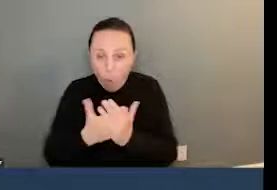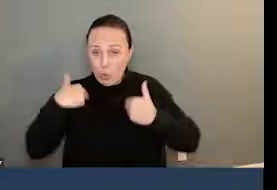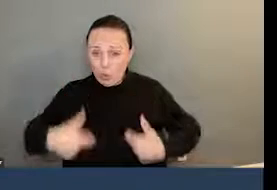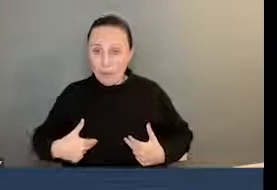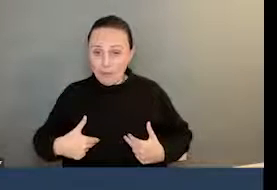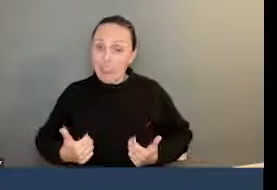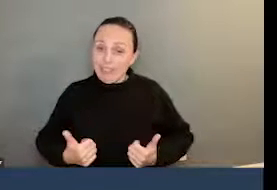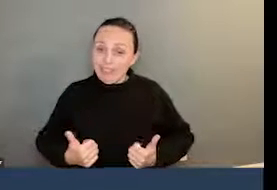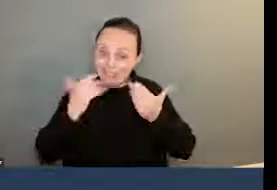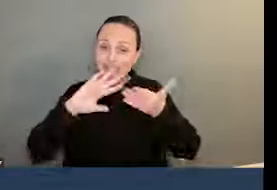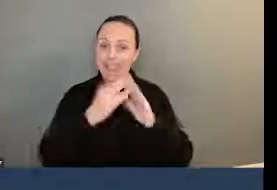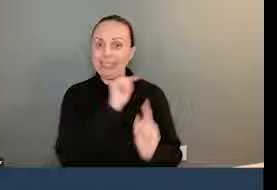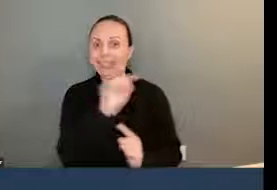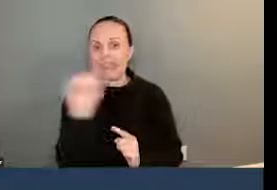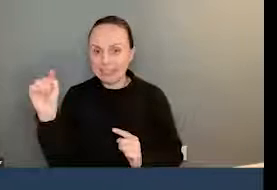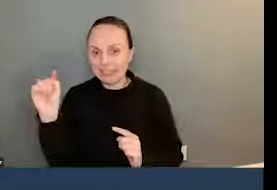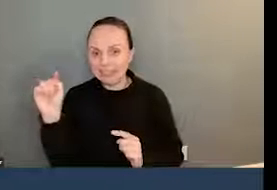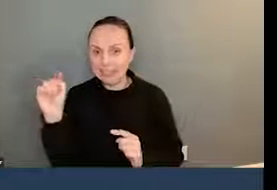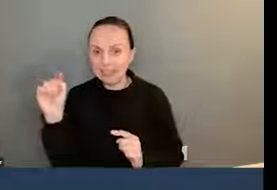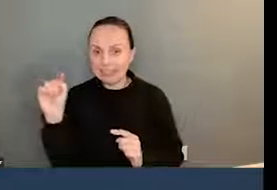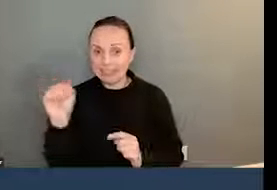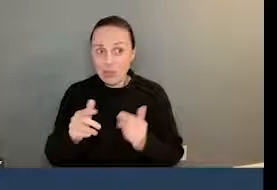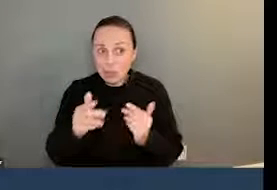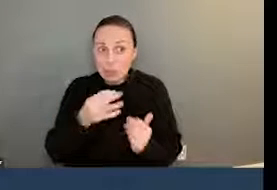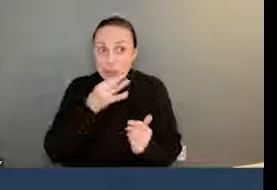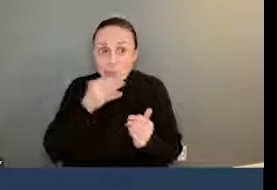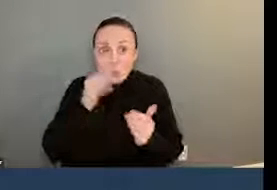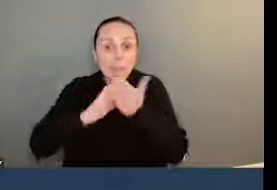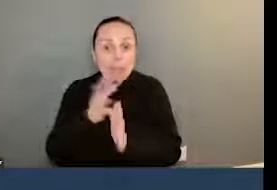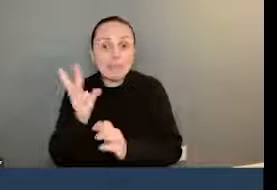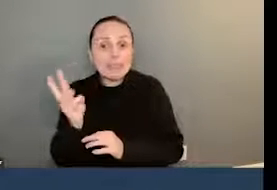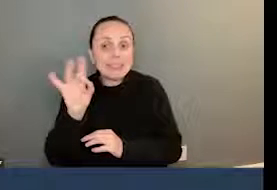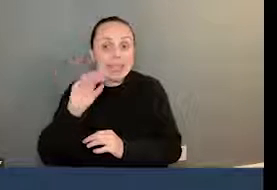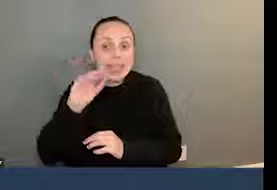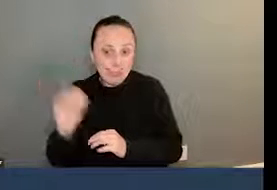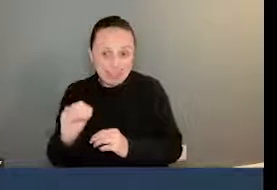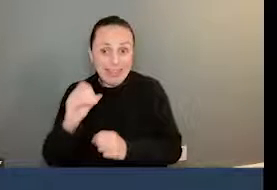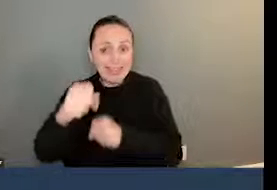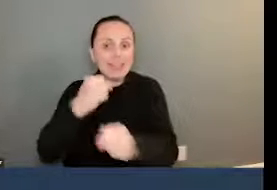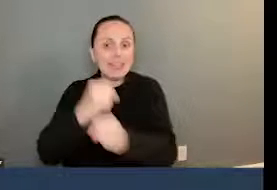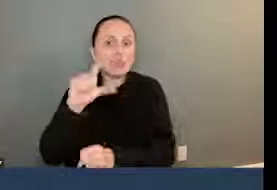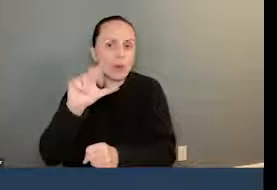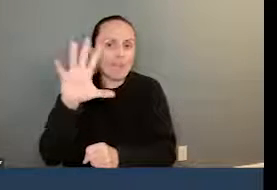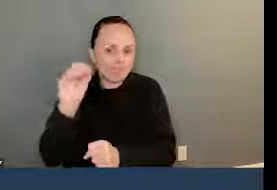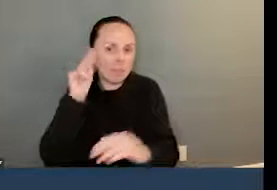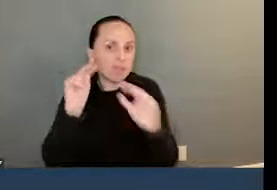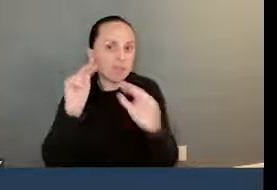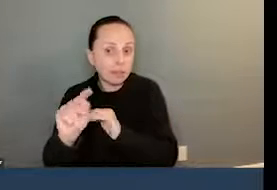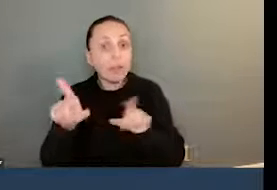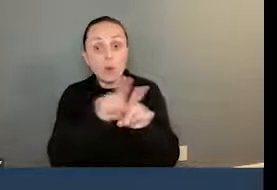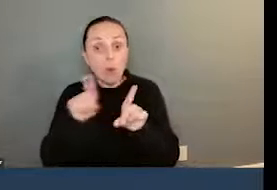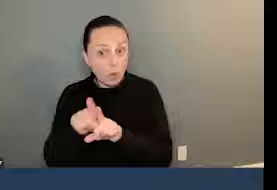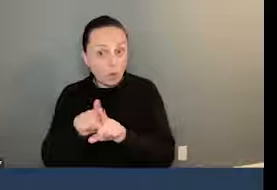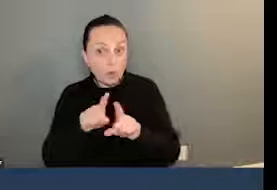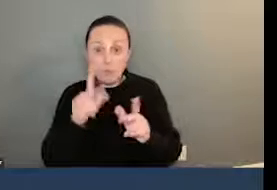population lives in a city. It's going to be 68% by the time we get to 2050. Oh, and the population is